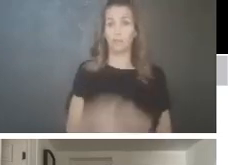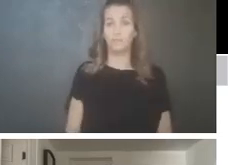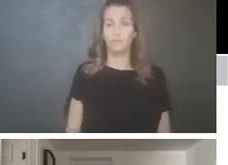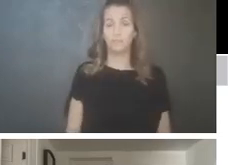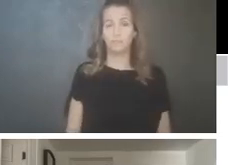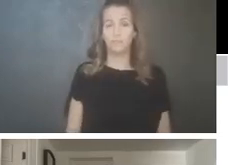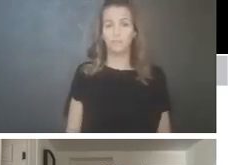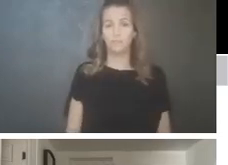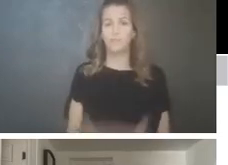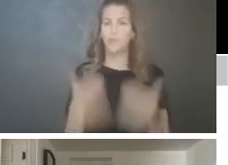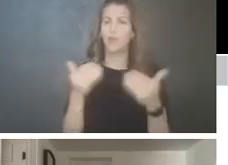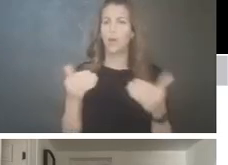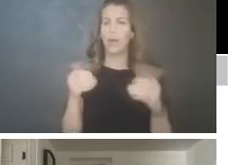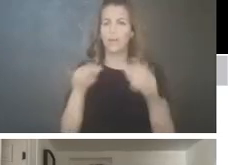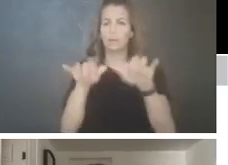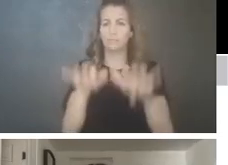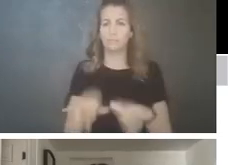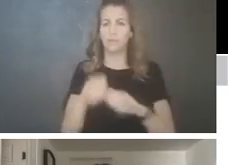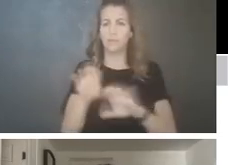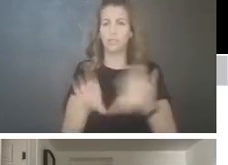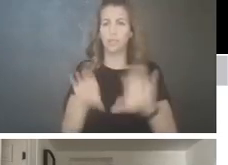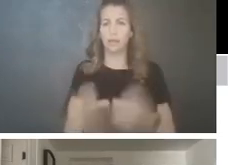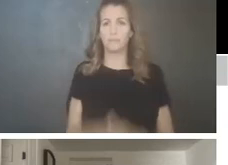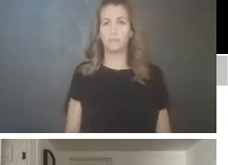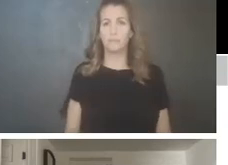You can go ahead and post that in the chat.